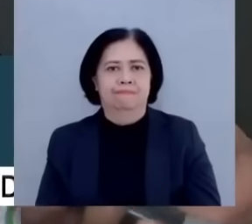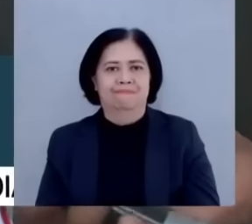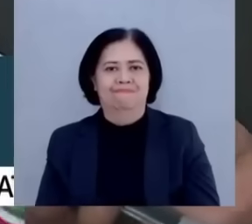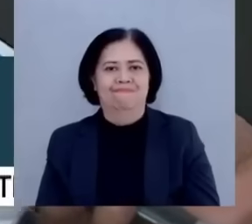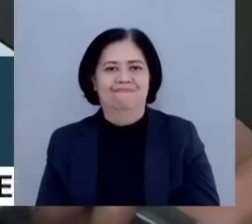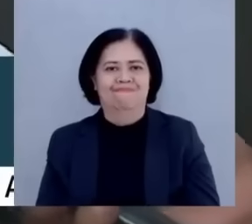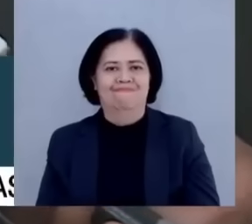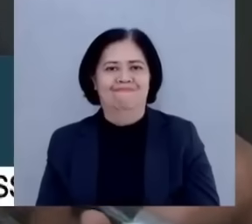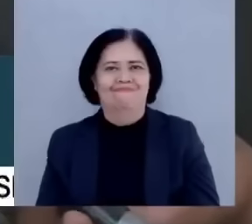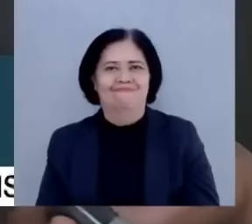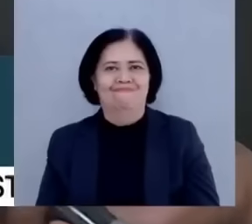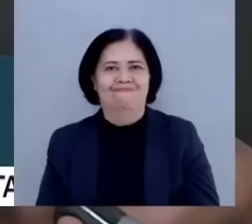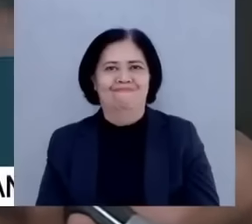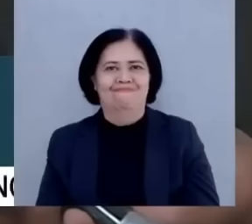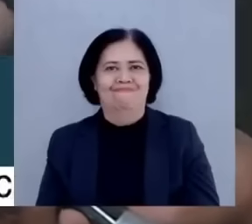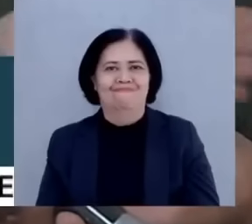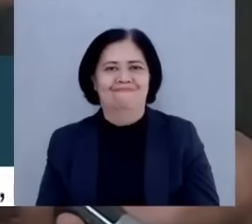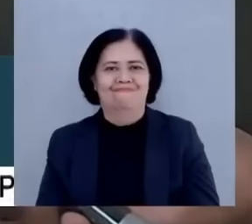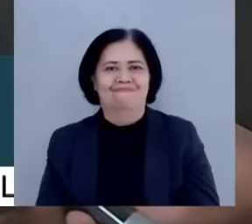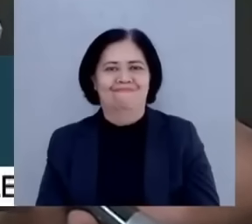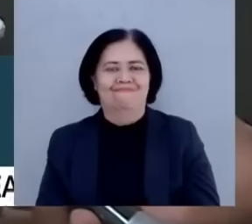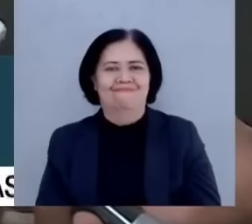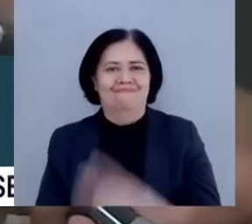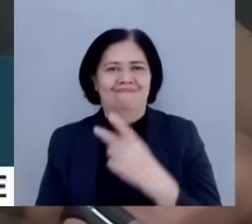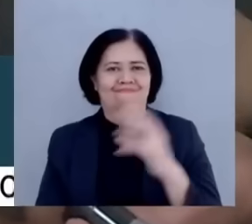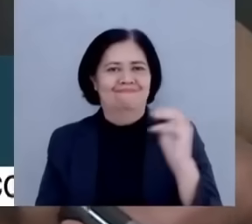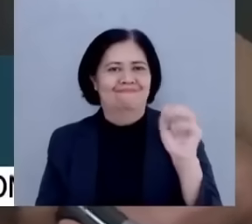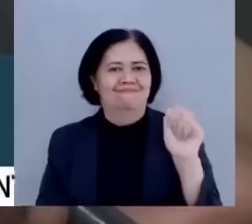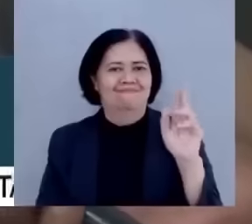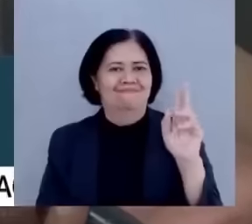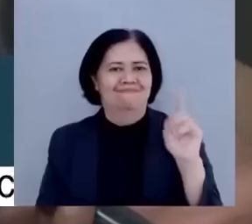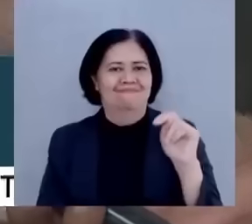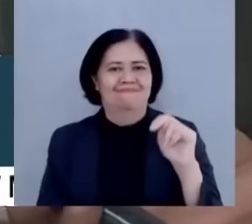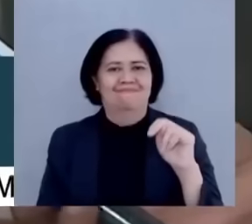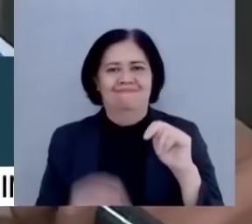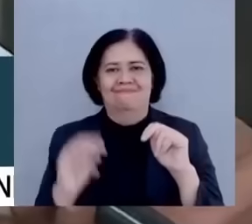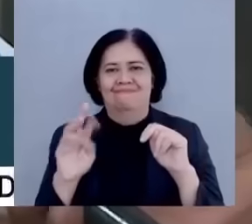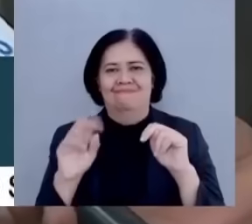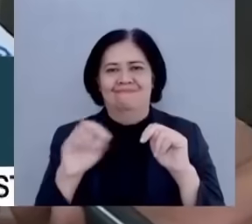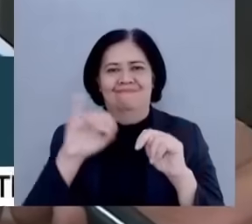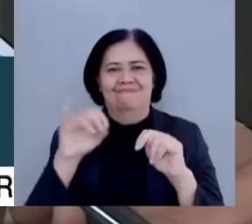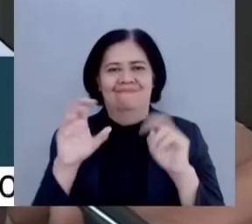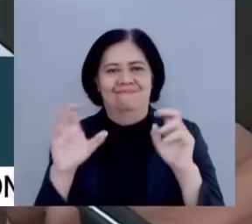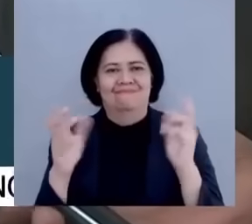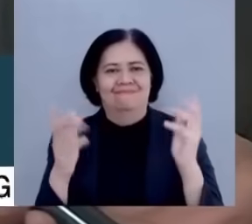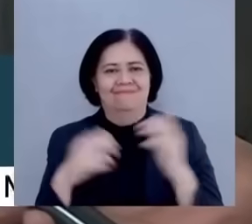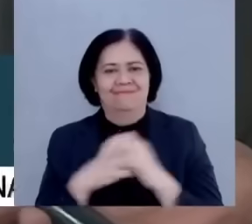talaga. Dalawa na ang maro ko. Si Marisol at si JC.